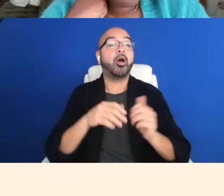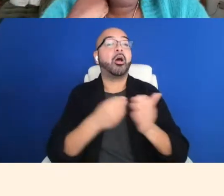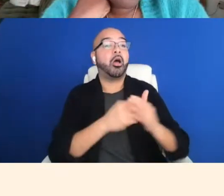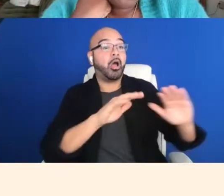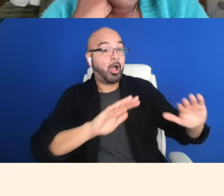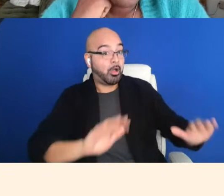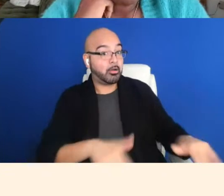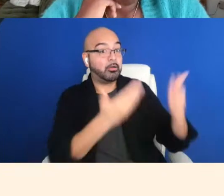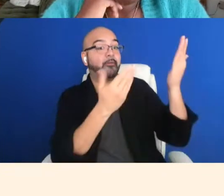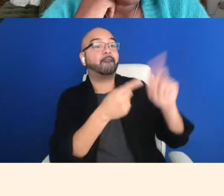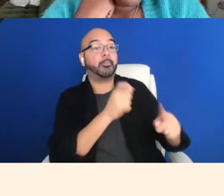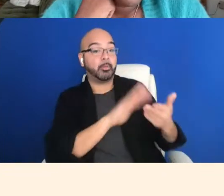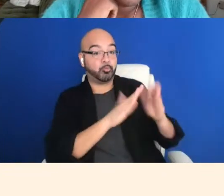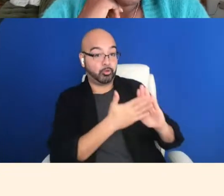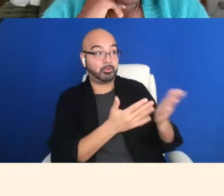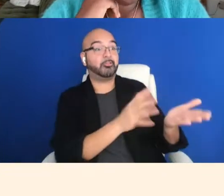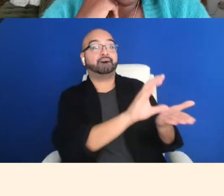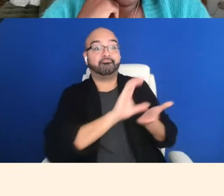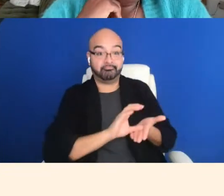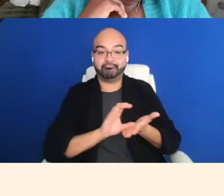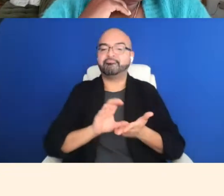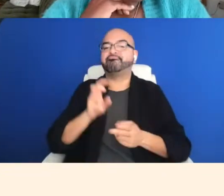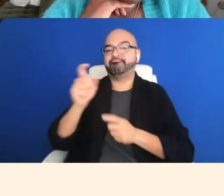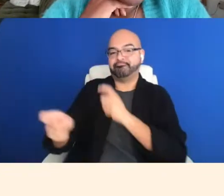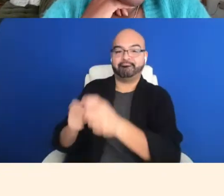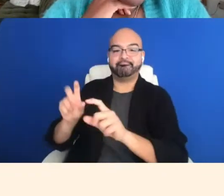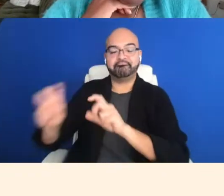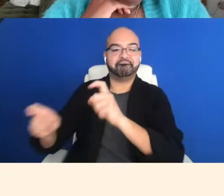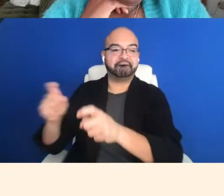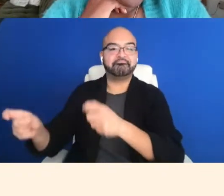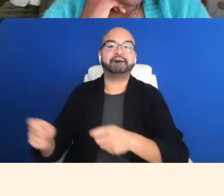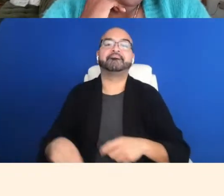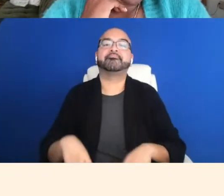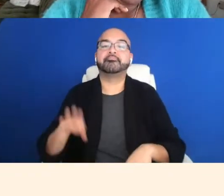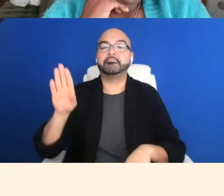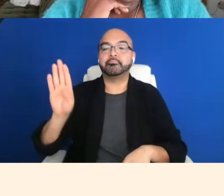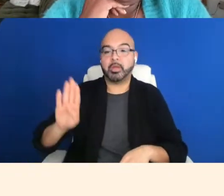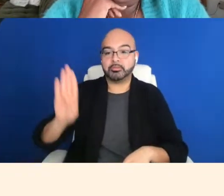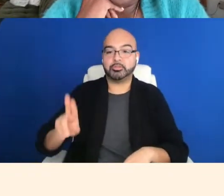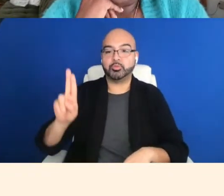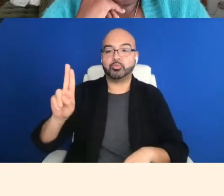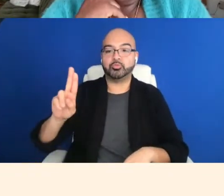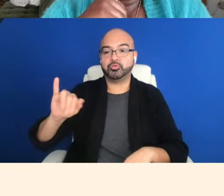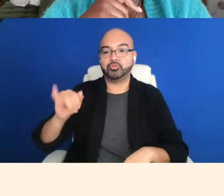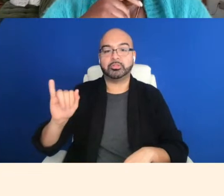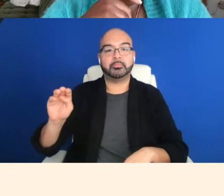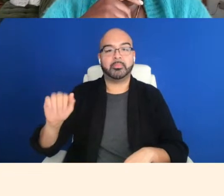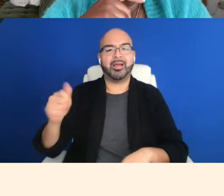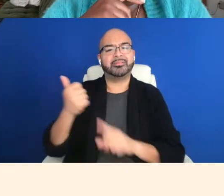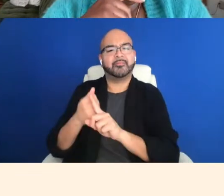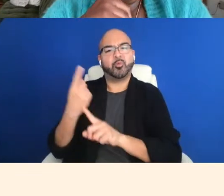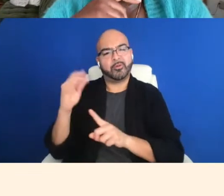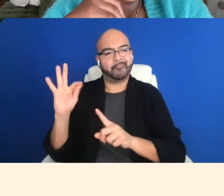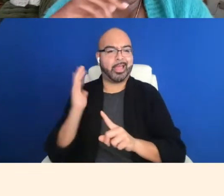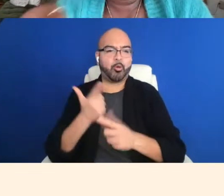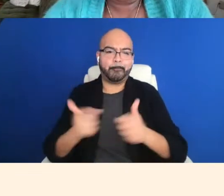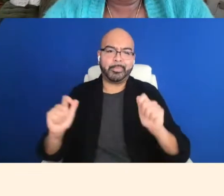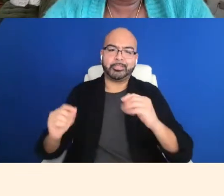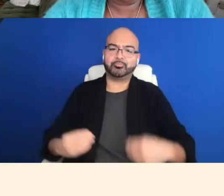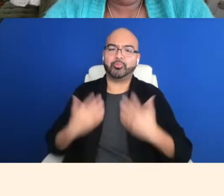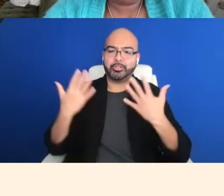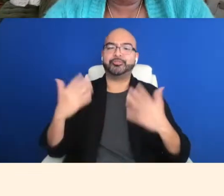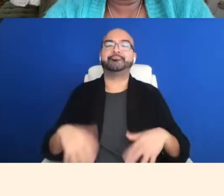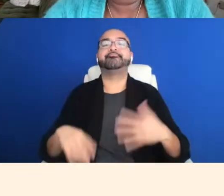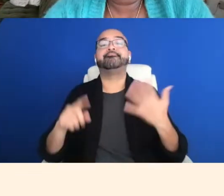capital from the community and foundations. Boston Ujima is one of our major inspirations. And then there are cooperatives